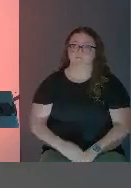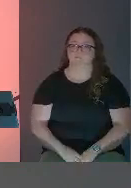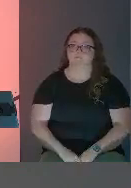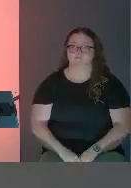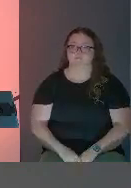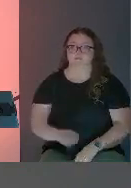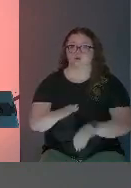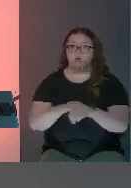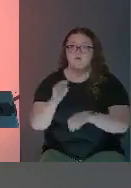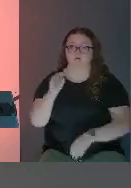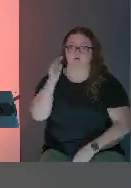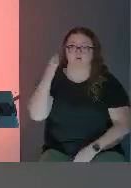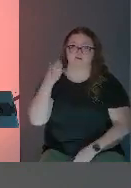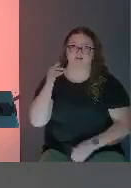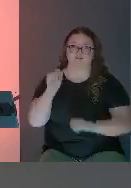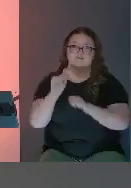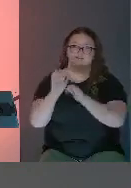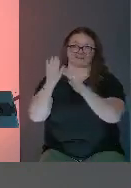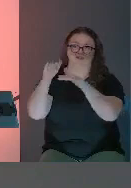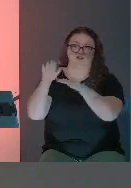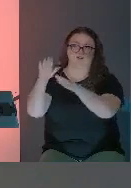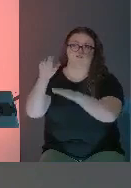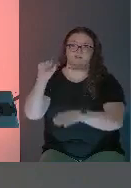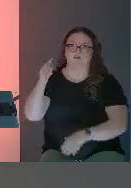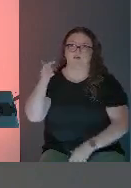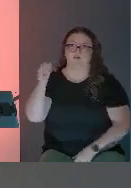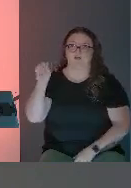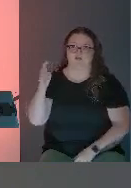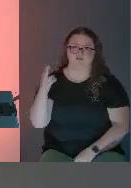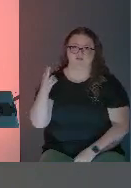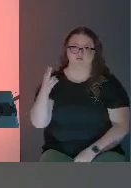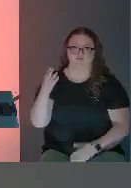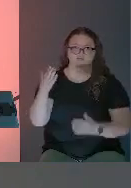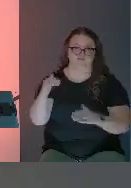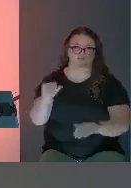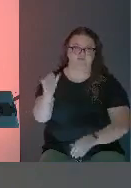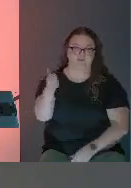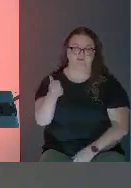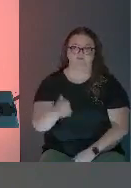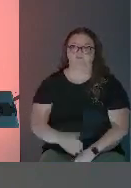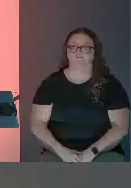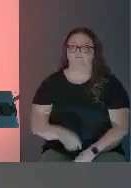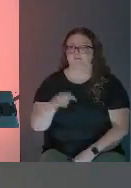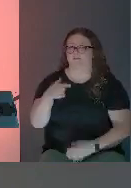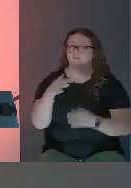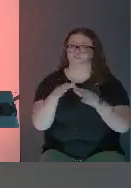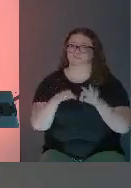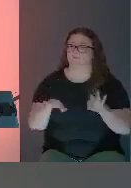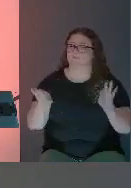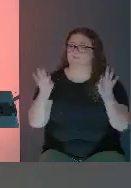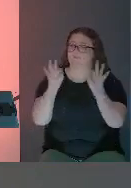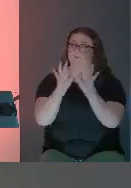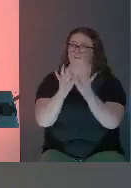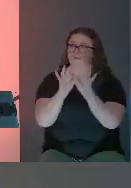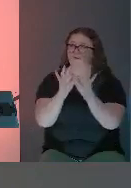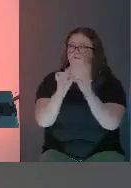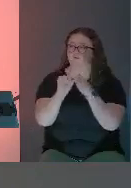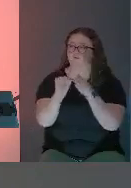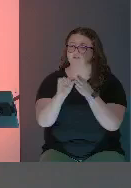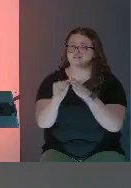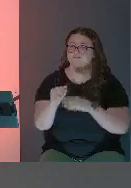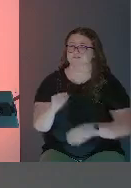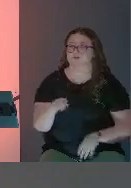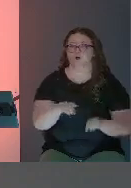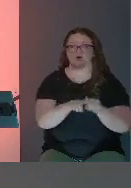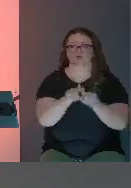On the north side of the hill of Gash. Verse 10. This is a key verse. And also